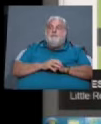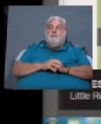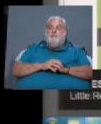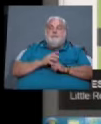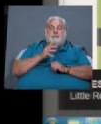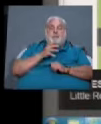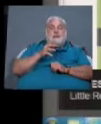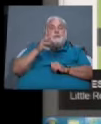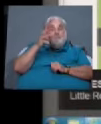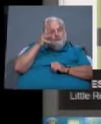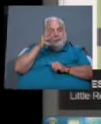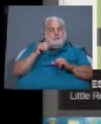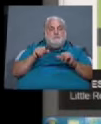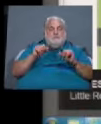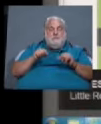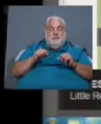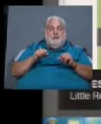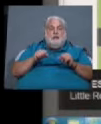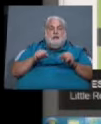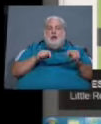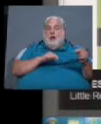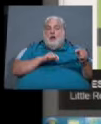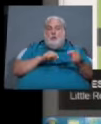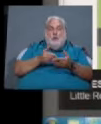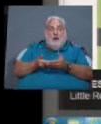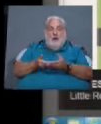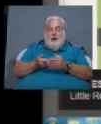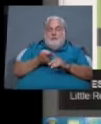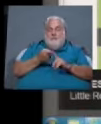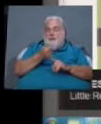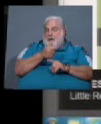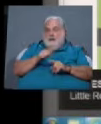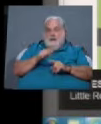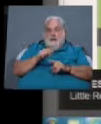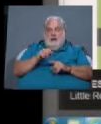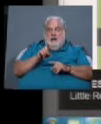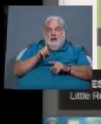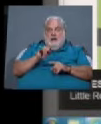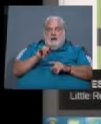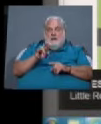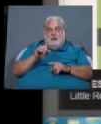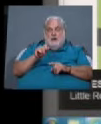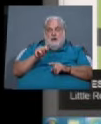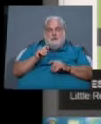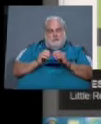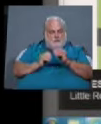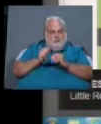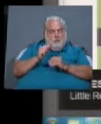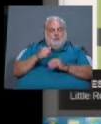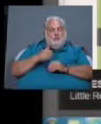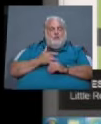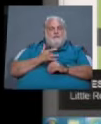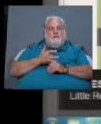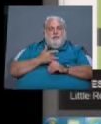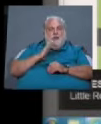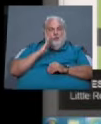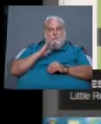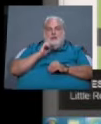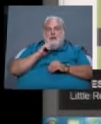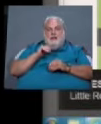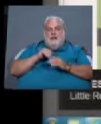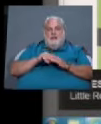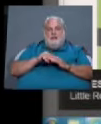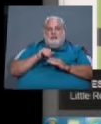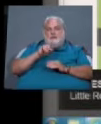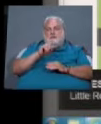Parents could come from literally any direction, but we believe that the large majority of them will come and go via